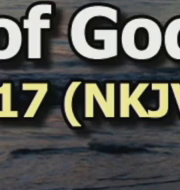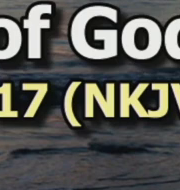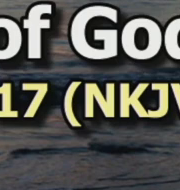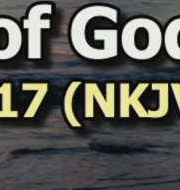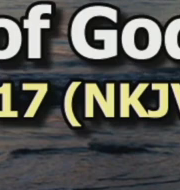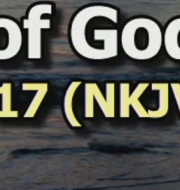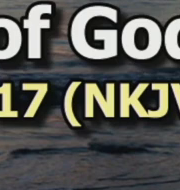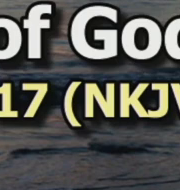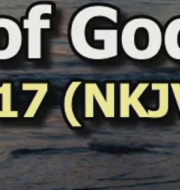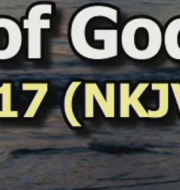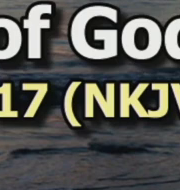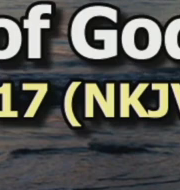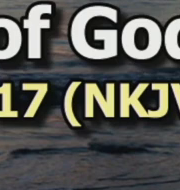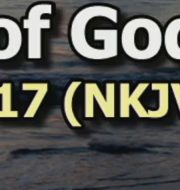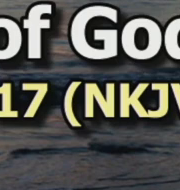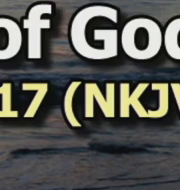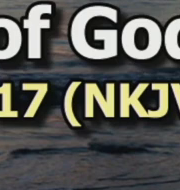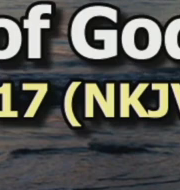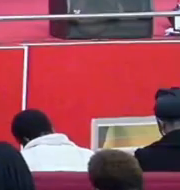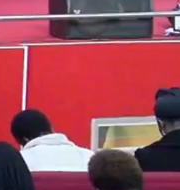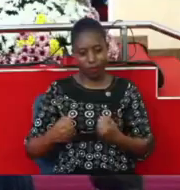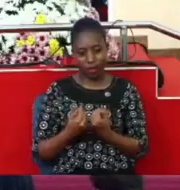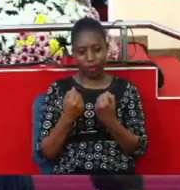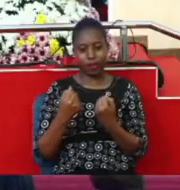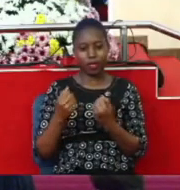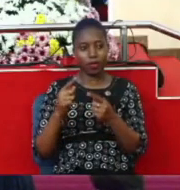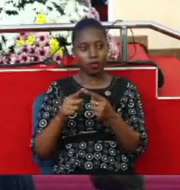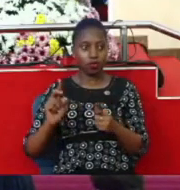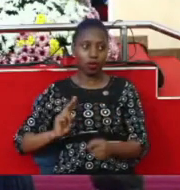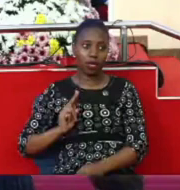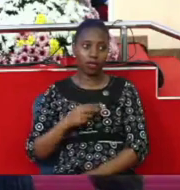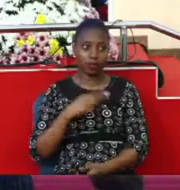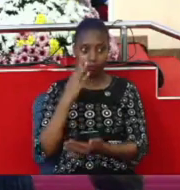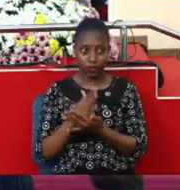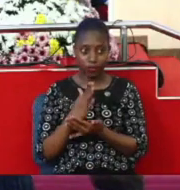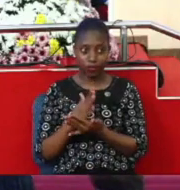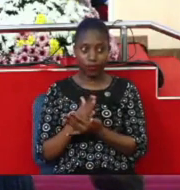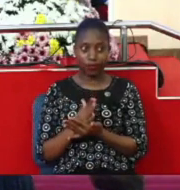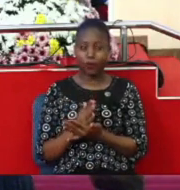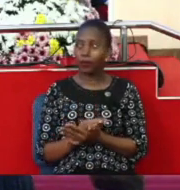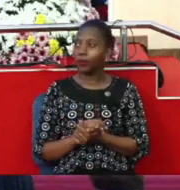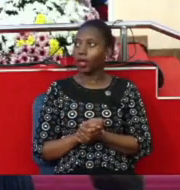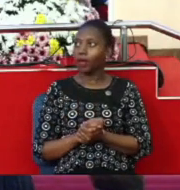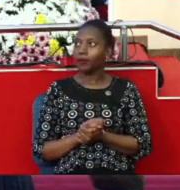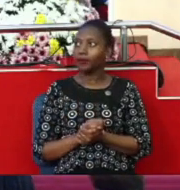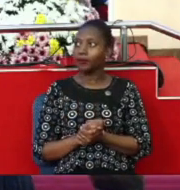Hallelujah. Secondly, it is that conviction. It is the